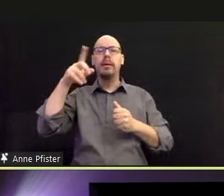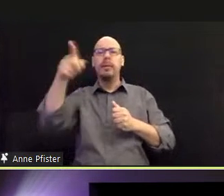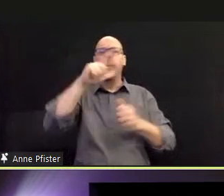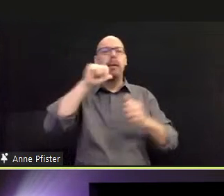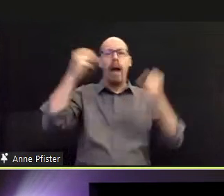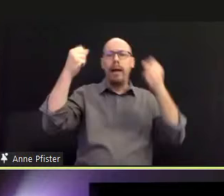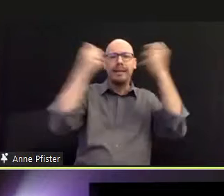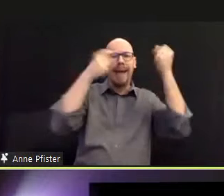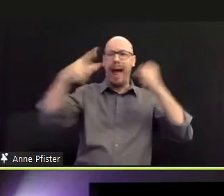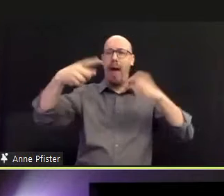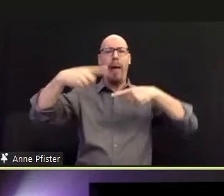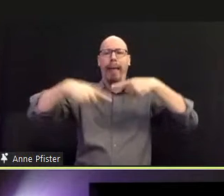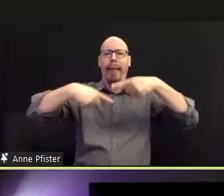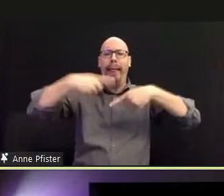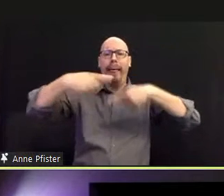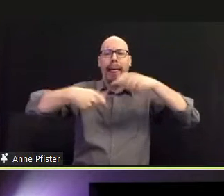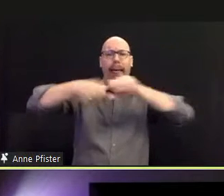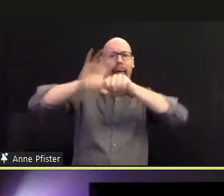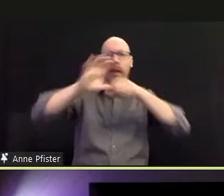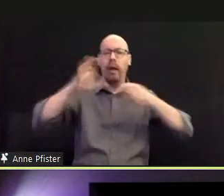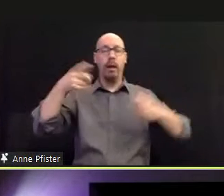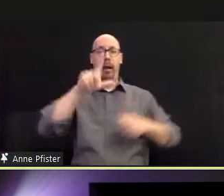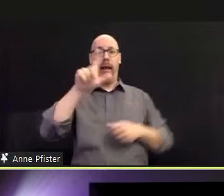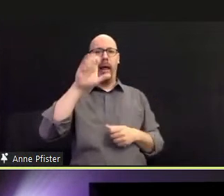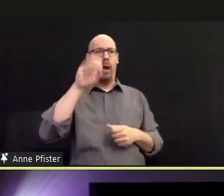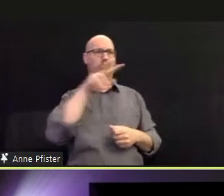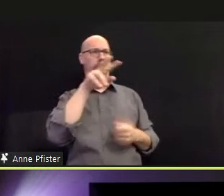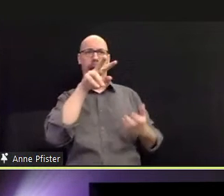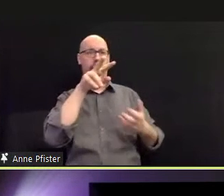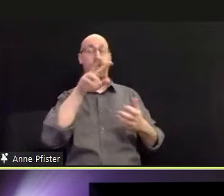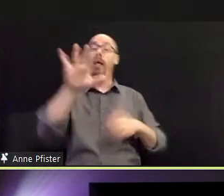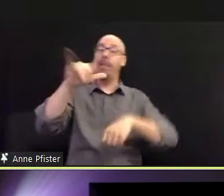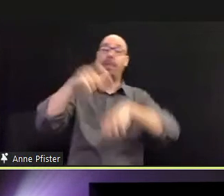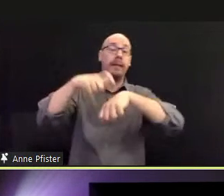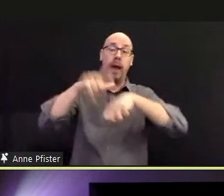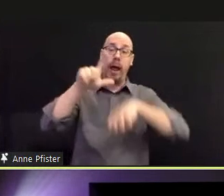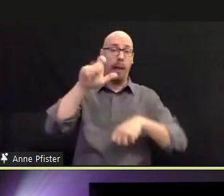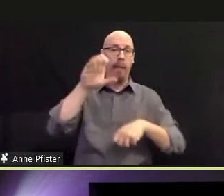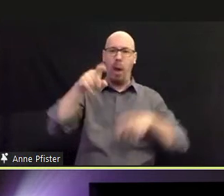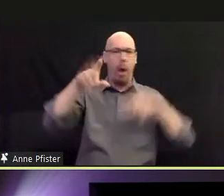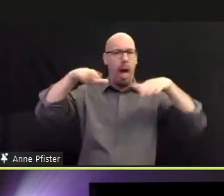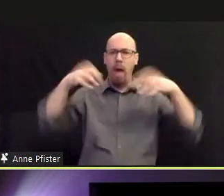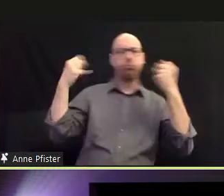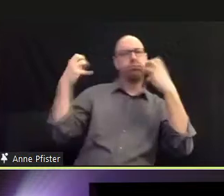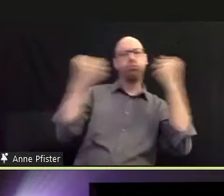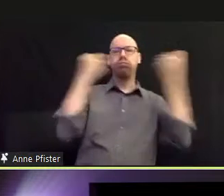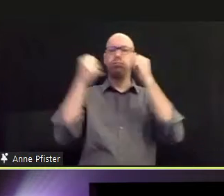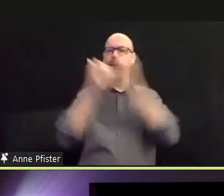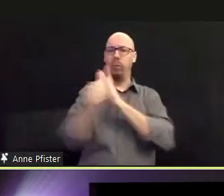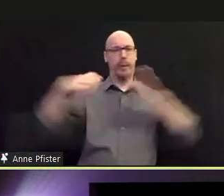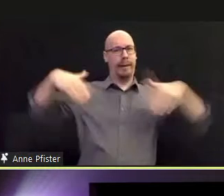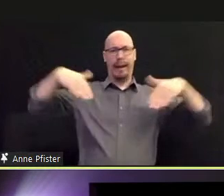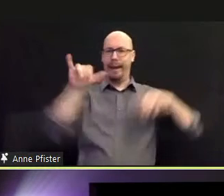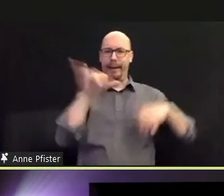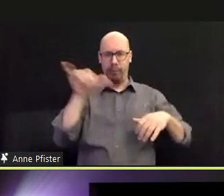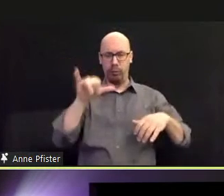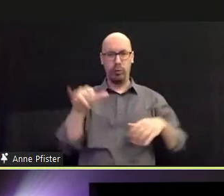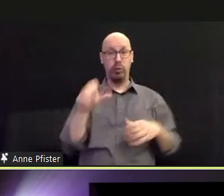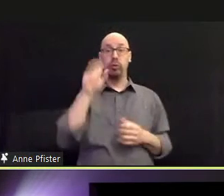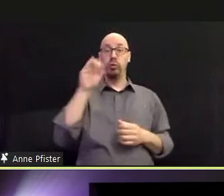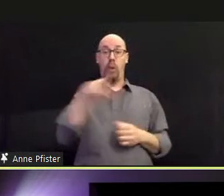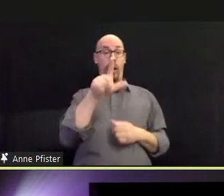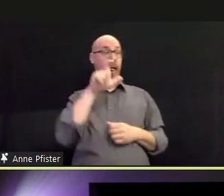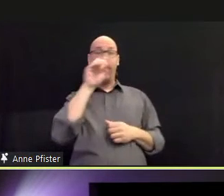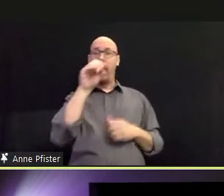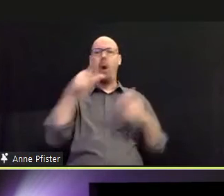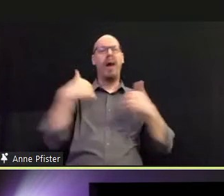LSM proficiently. And at the time, Leo didn't use LSM proficiently either. He hadn't learned it yet. Leo's limited ability